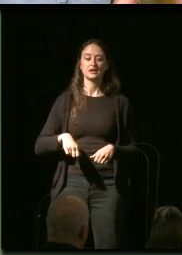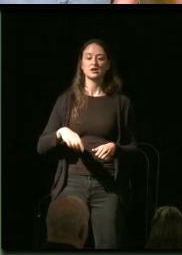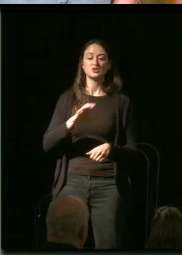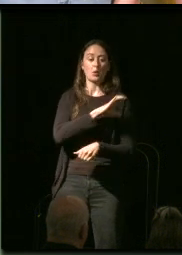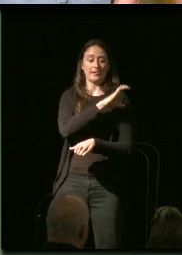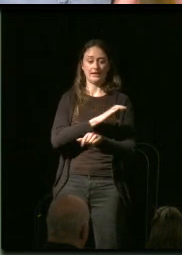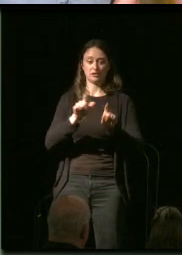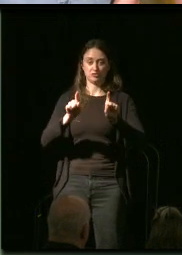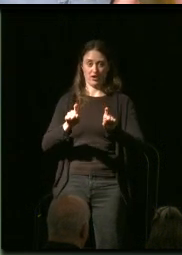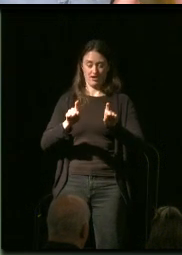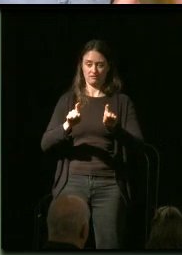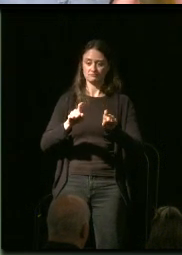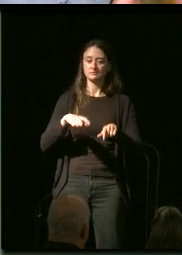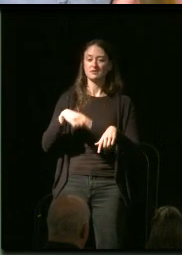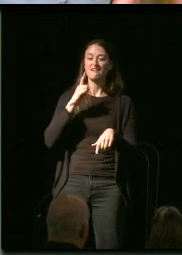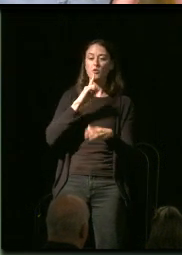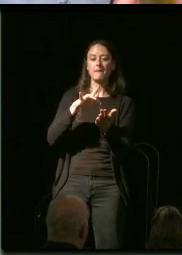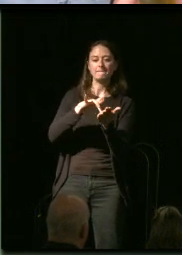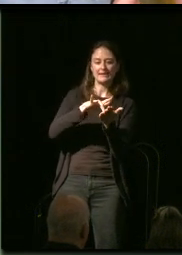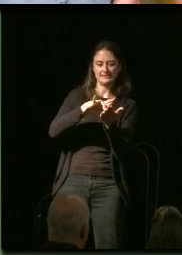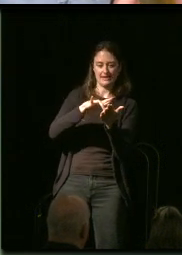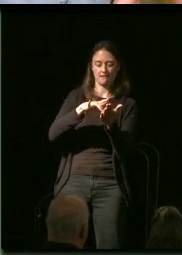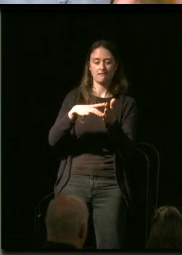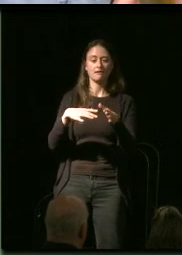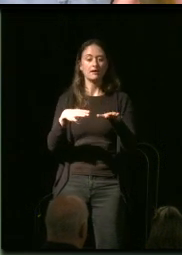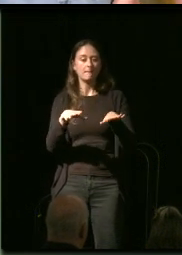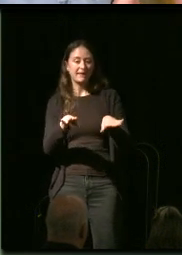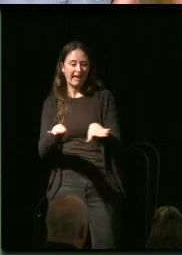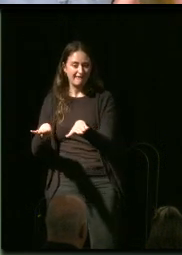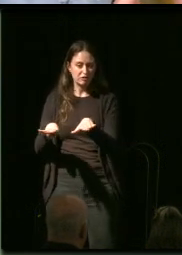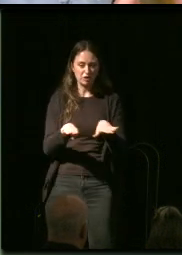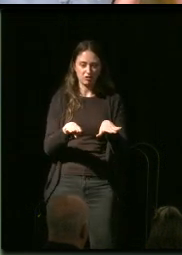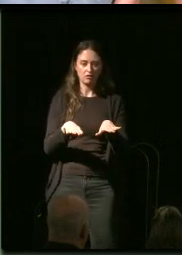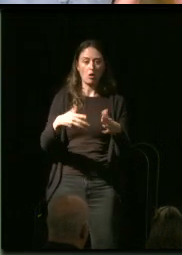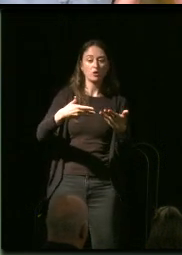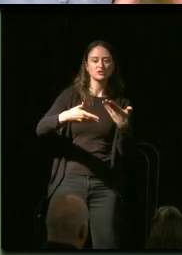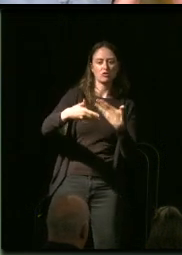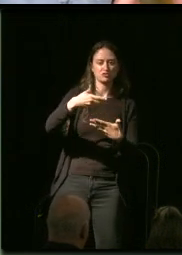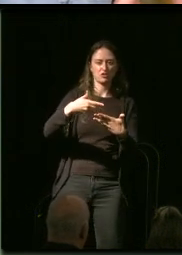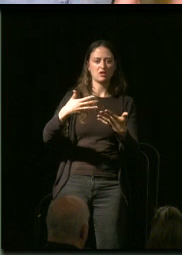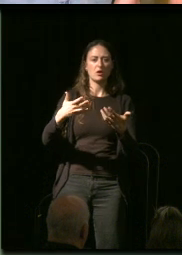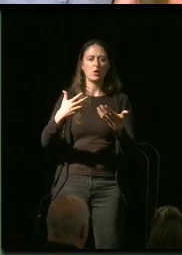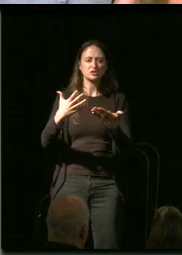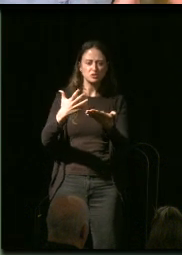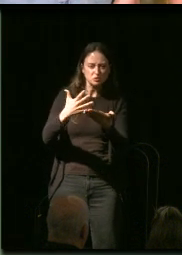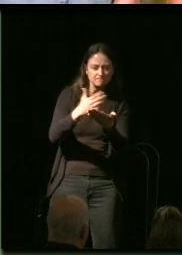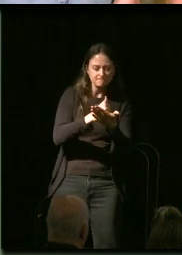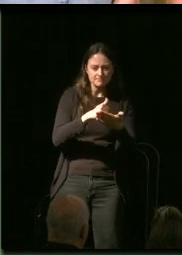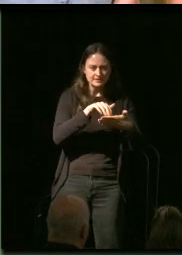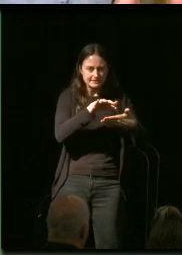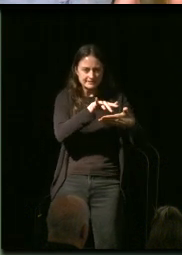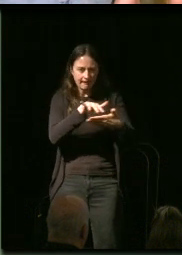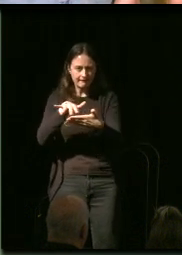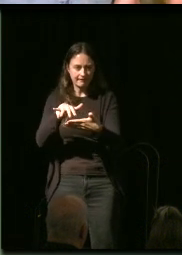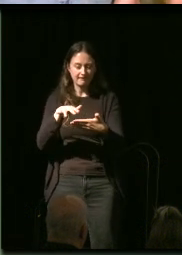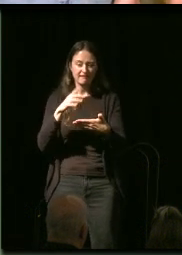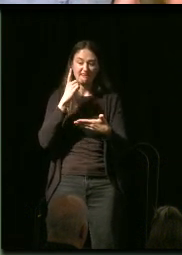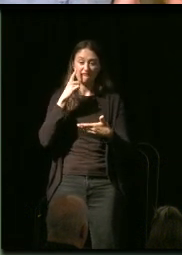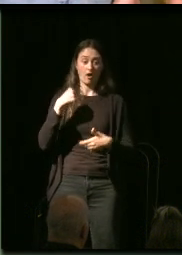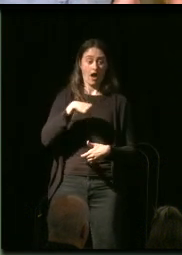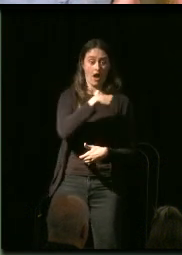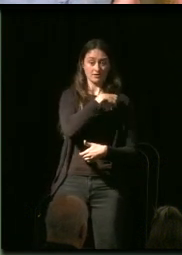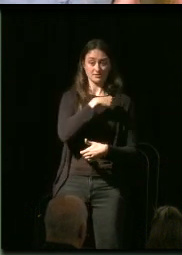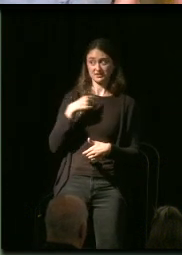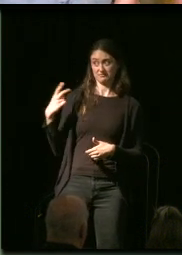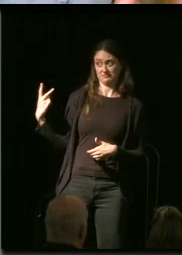or behavioral intervention in a subgroup of people. In this case, people with Usher syndrome like